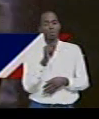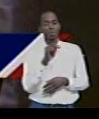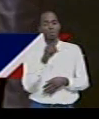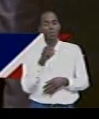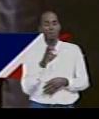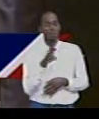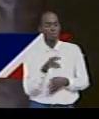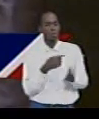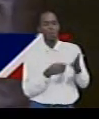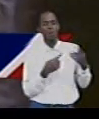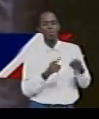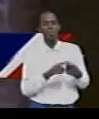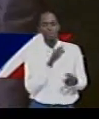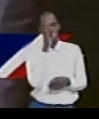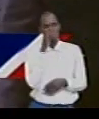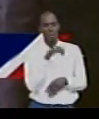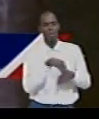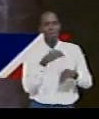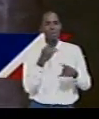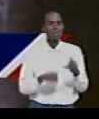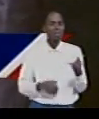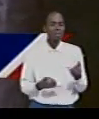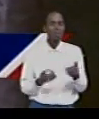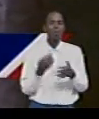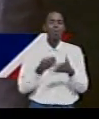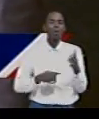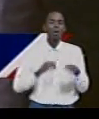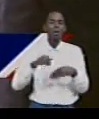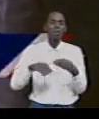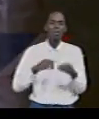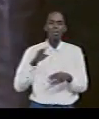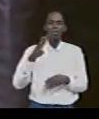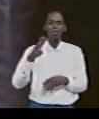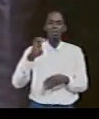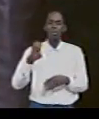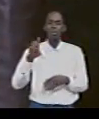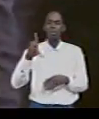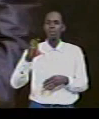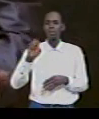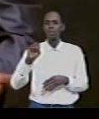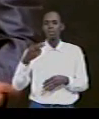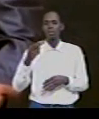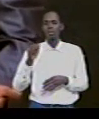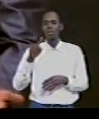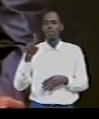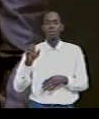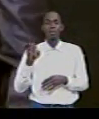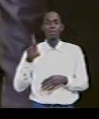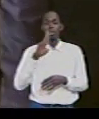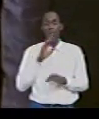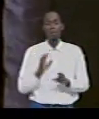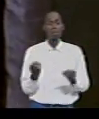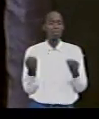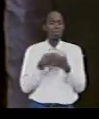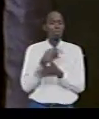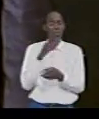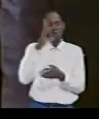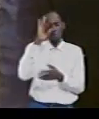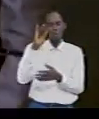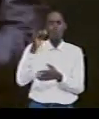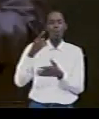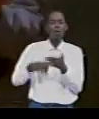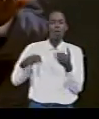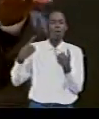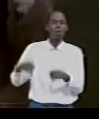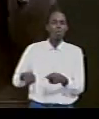of all people, the drunken man, the idolatrous man, what are we afraid of? What's the end